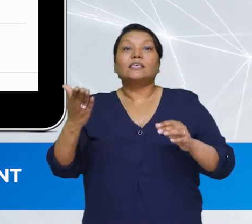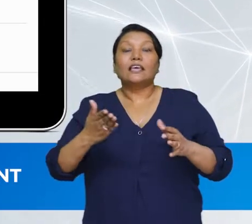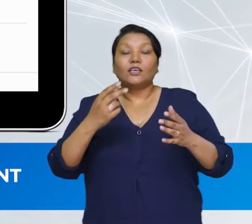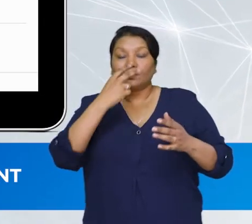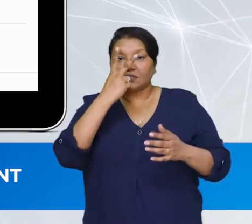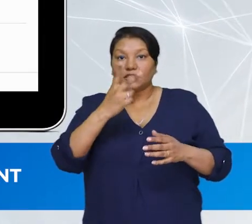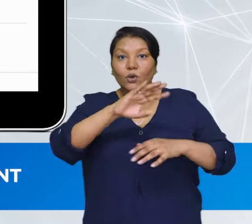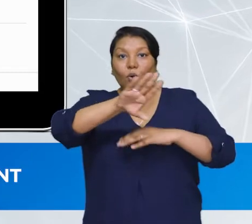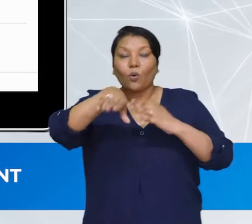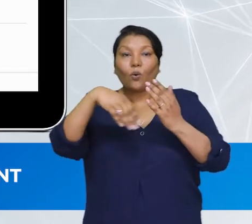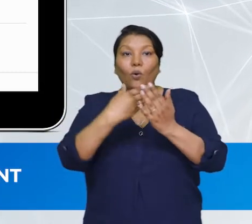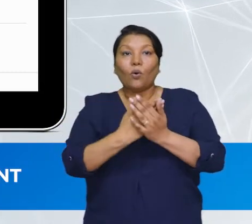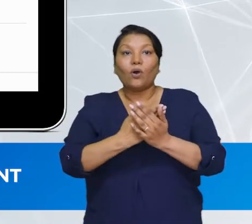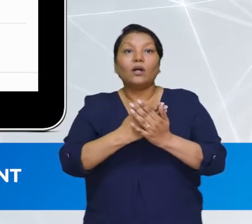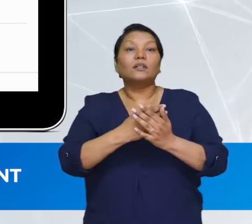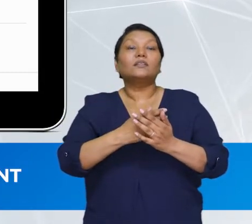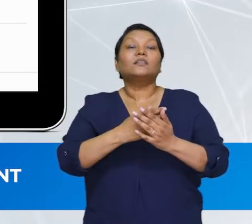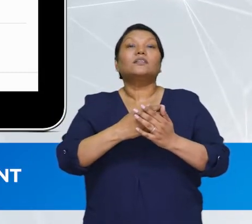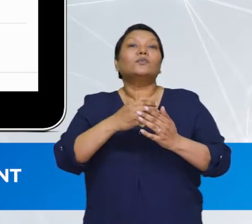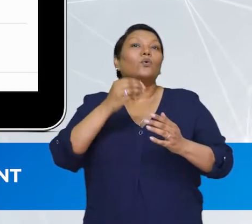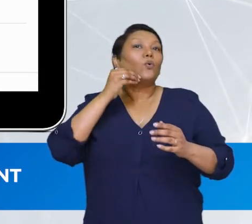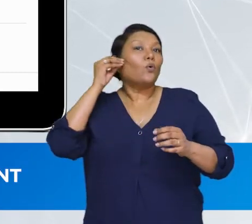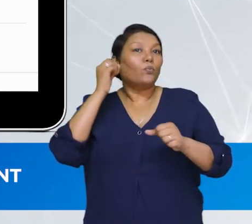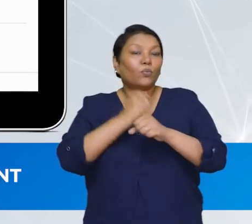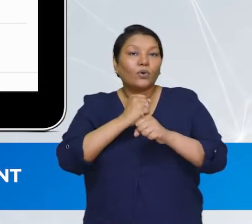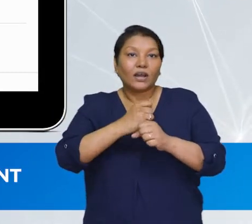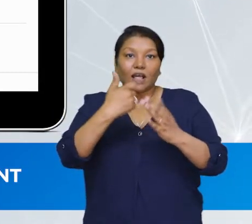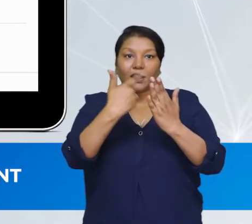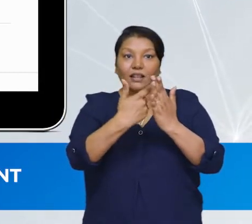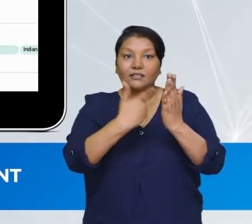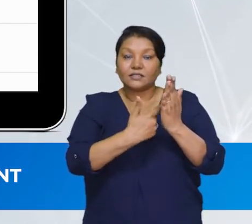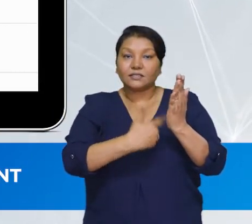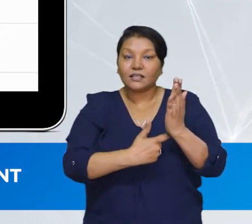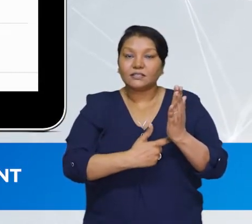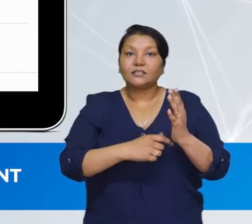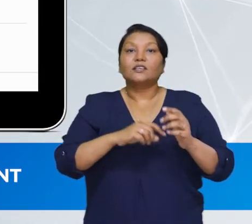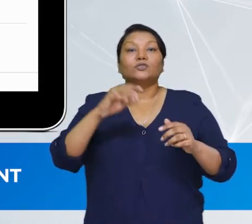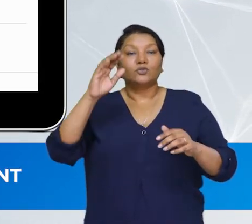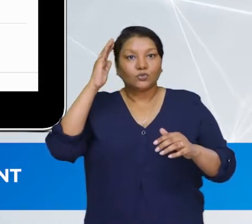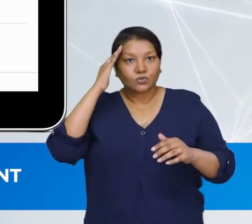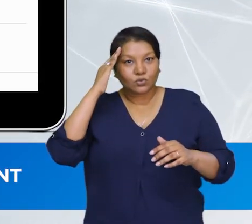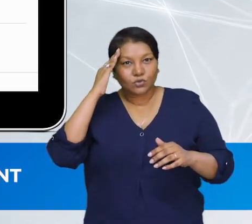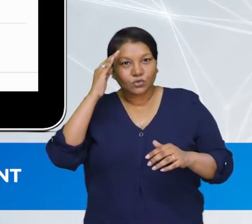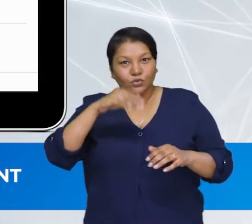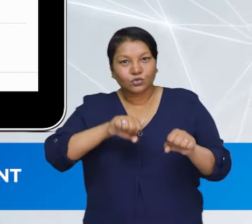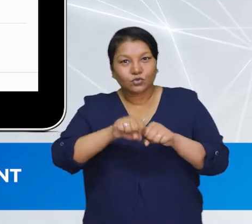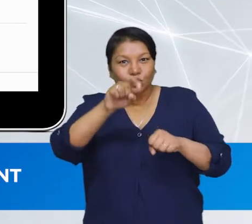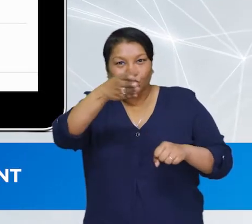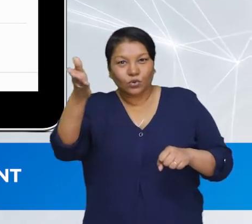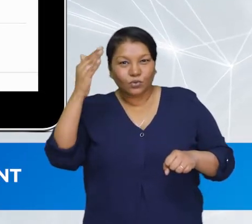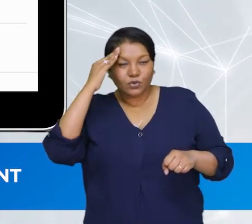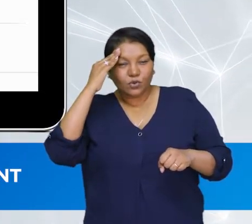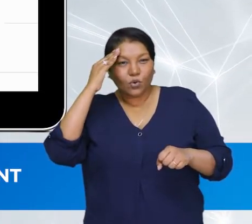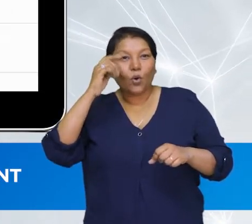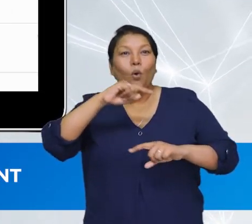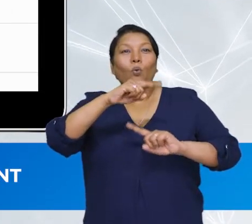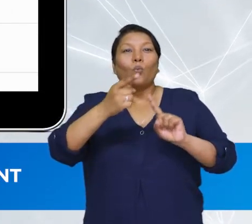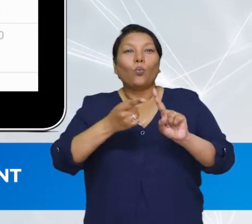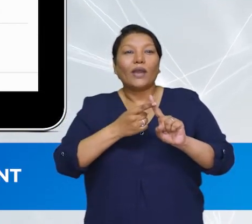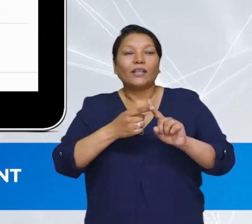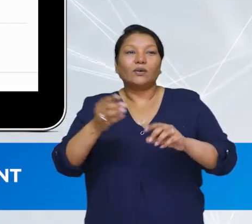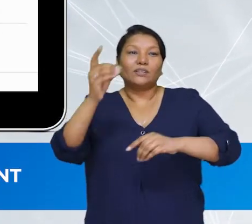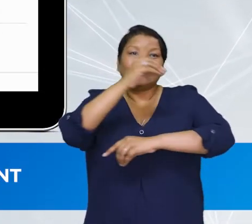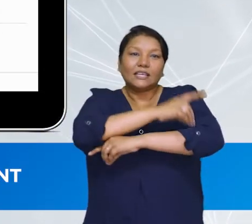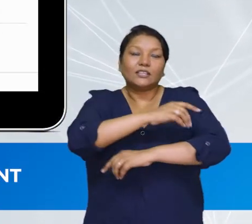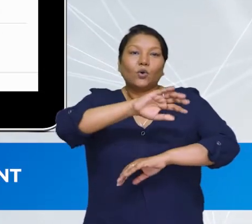It's valuable to show you how to use the calendar function so you can get a good picture of when all your different assignments